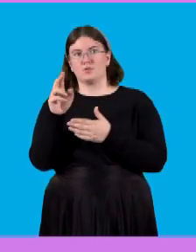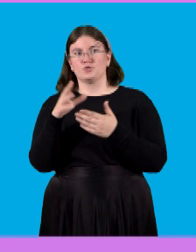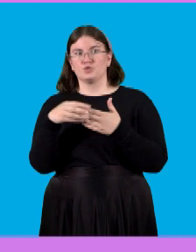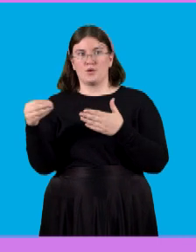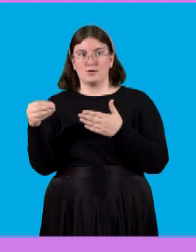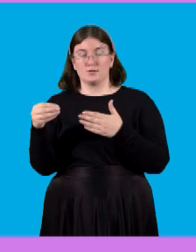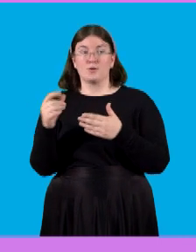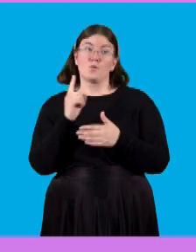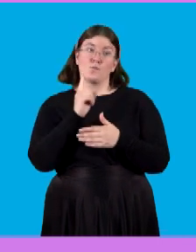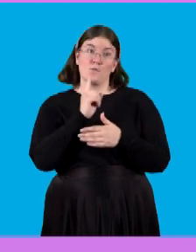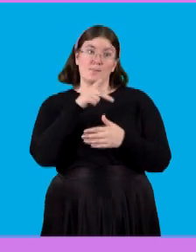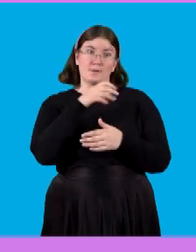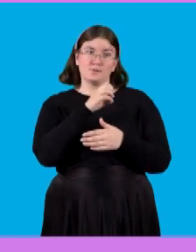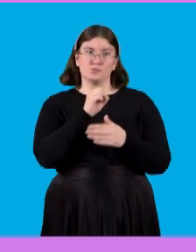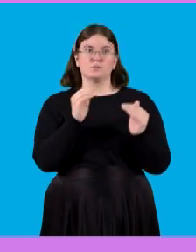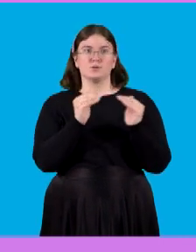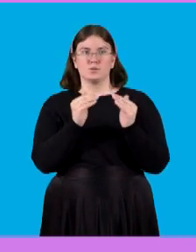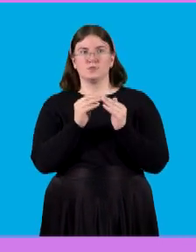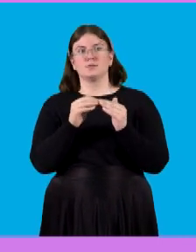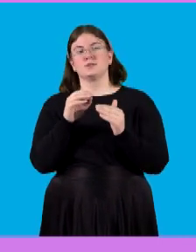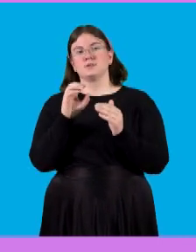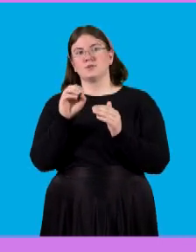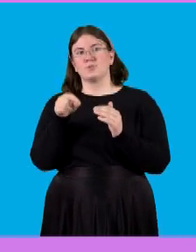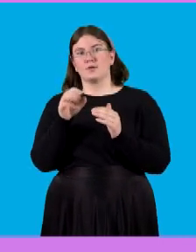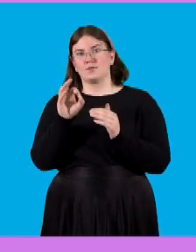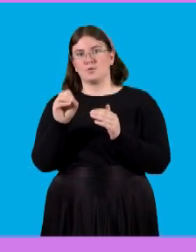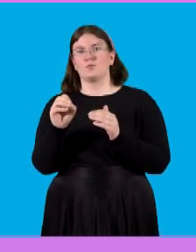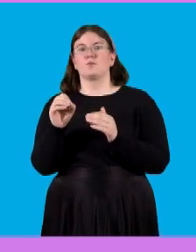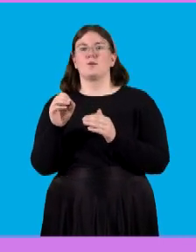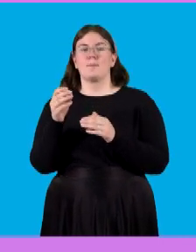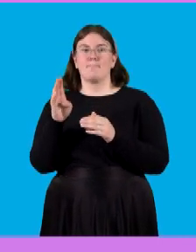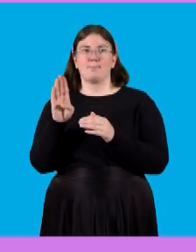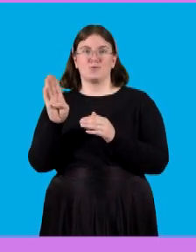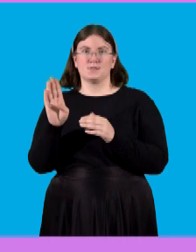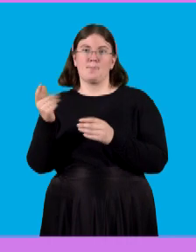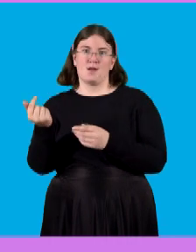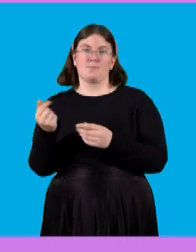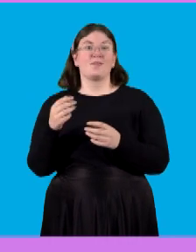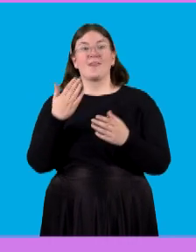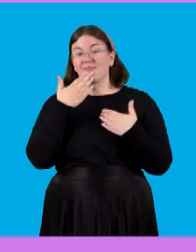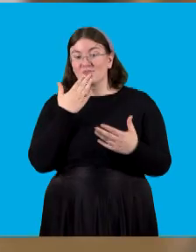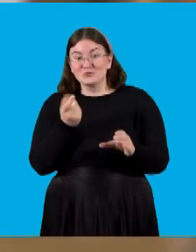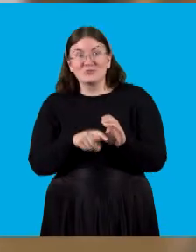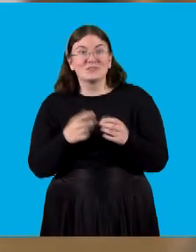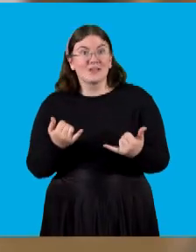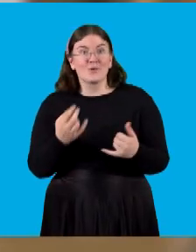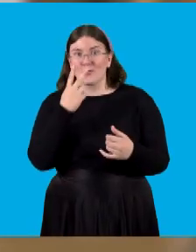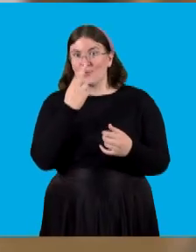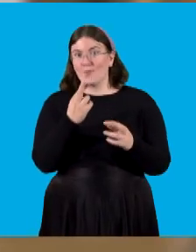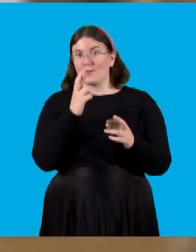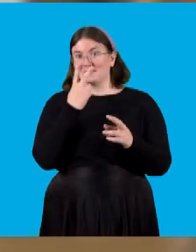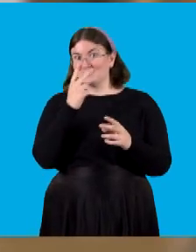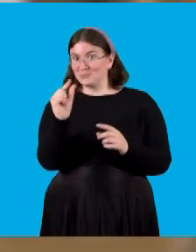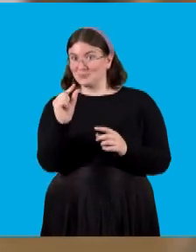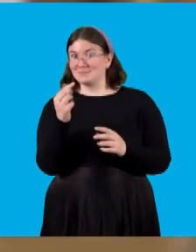$0.17, and then one Argentine peso equals 0.30 Brazilian real. Guys, thank you so much for joining us